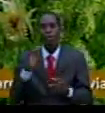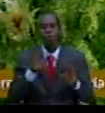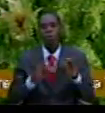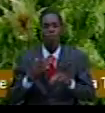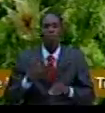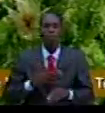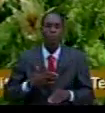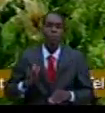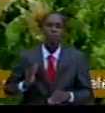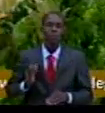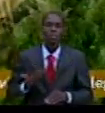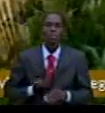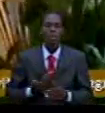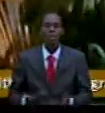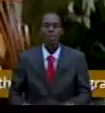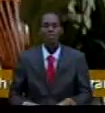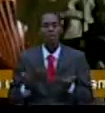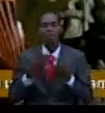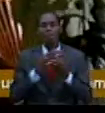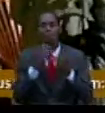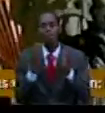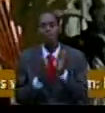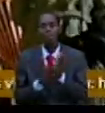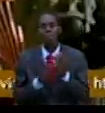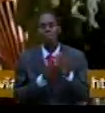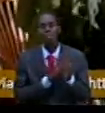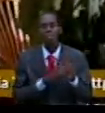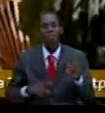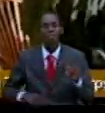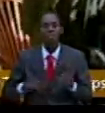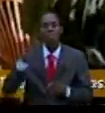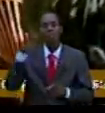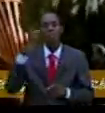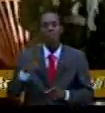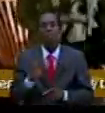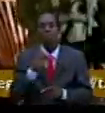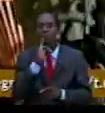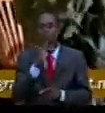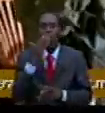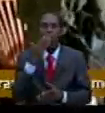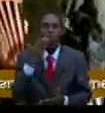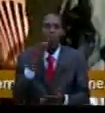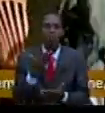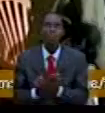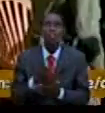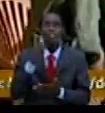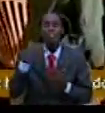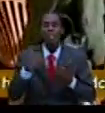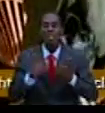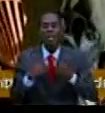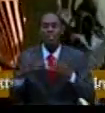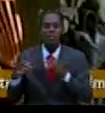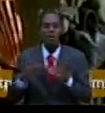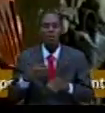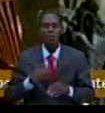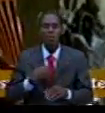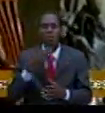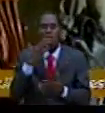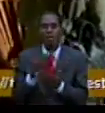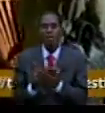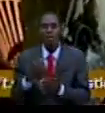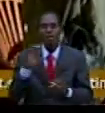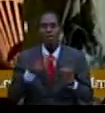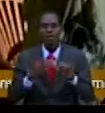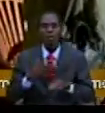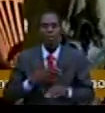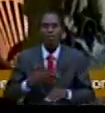my soul. Rise up and praise God. God is good. He has done me